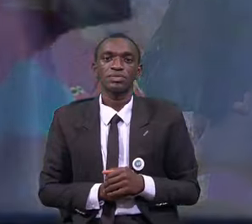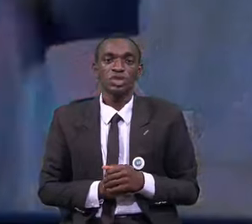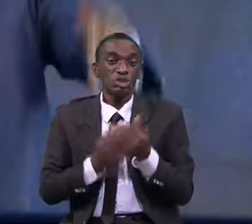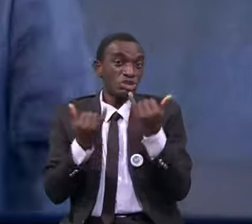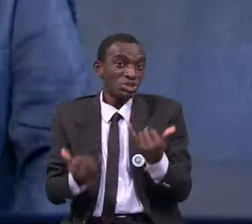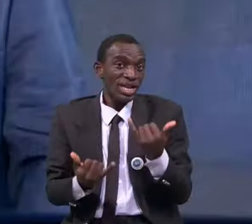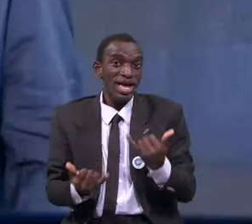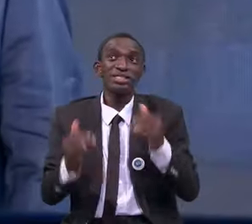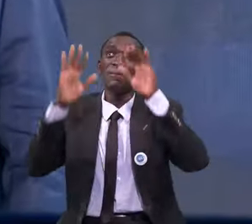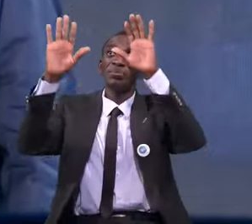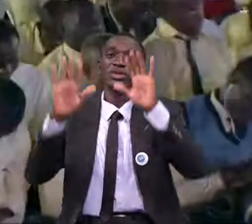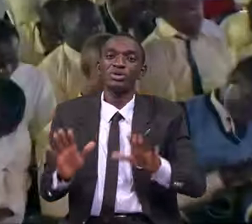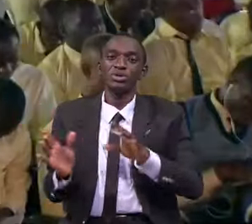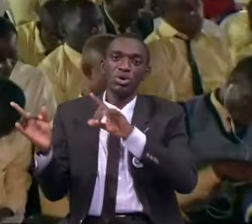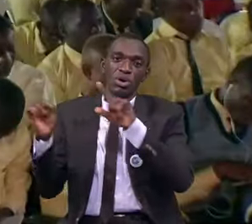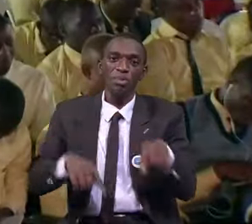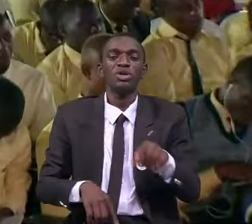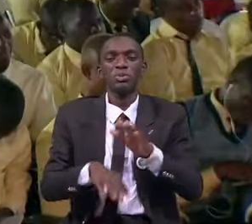Tonight, miracle coming upon you.